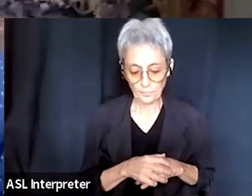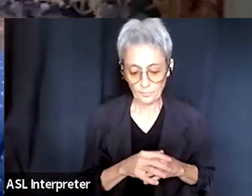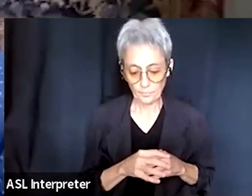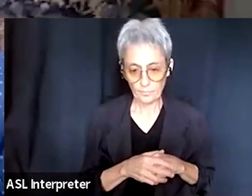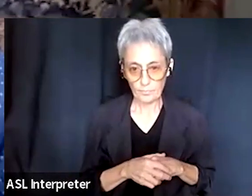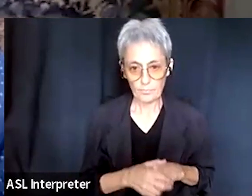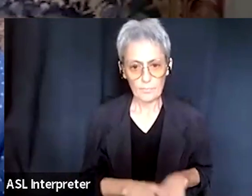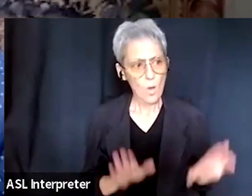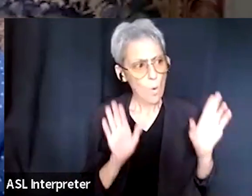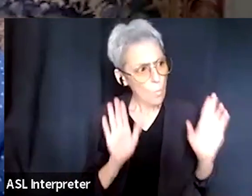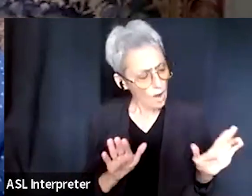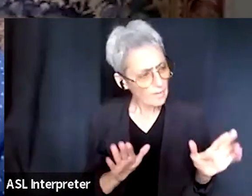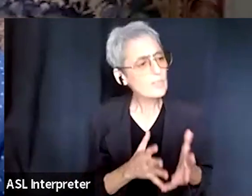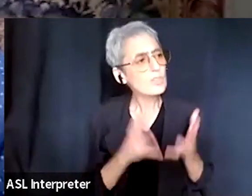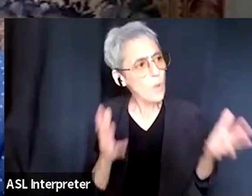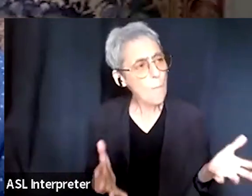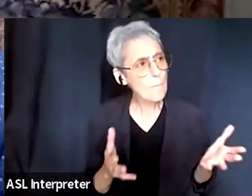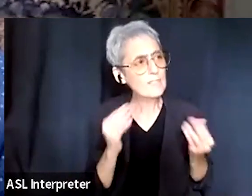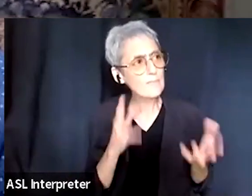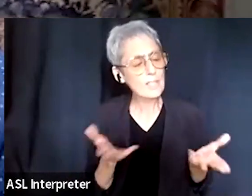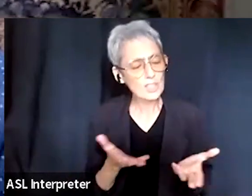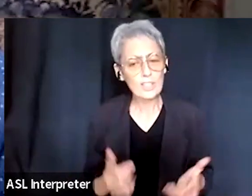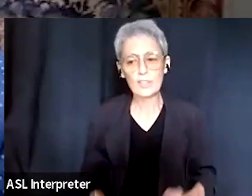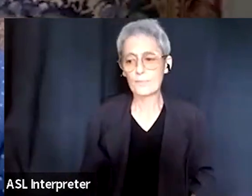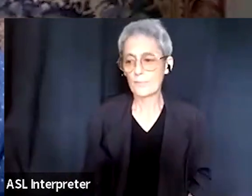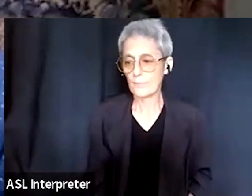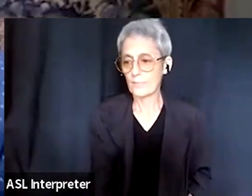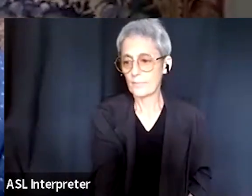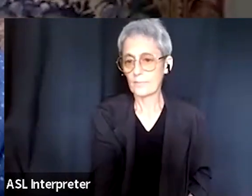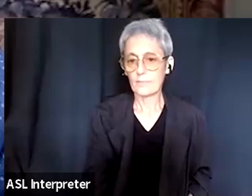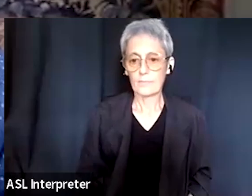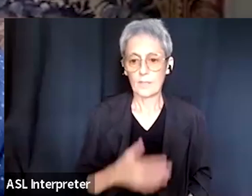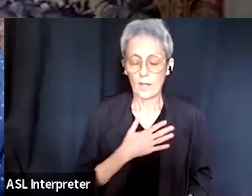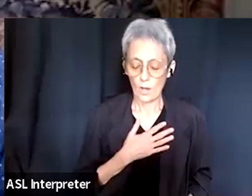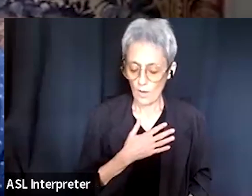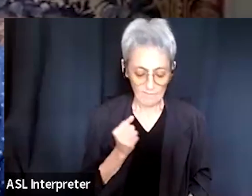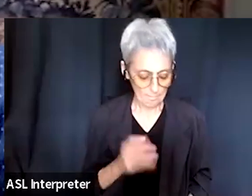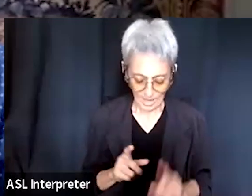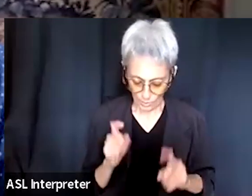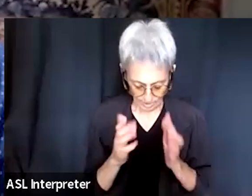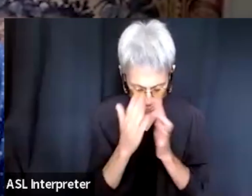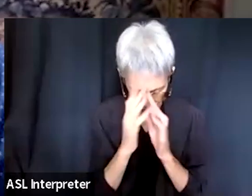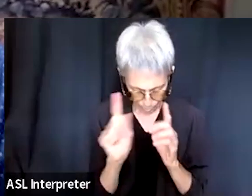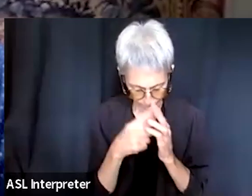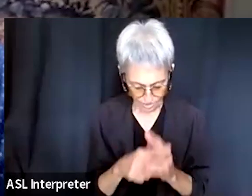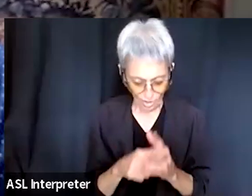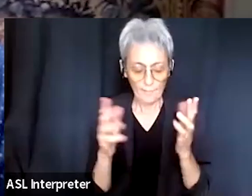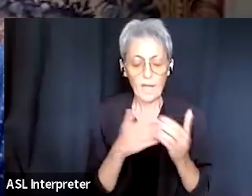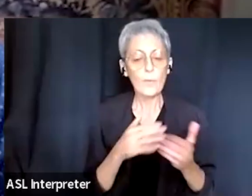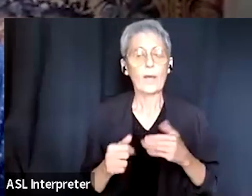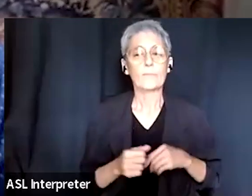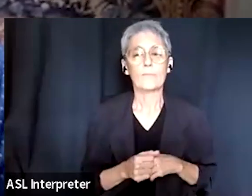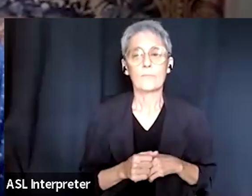Wonderful. So much shared. Oh boy, I have so many questions. Where do I start? But anyway, this is just